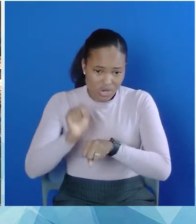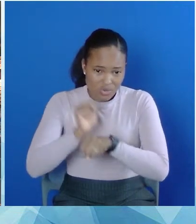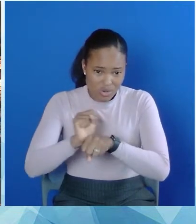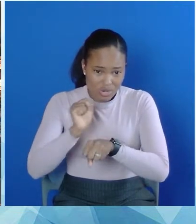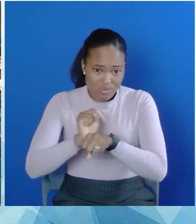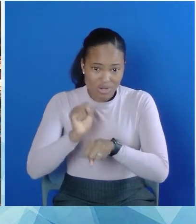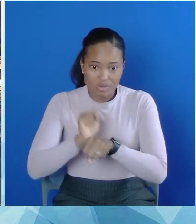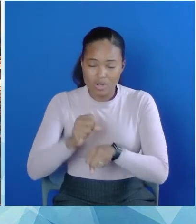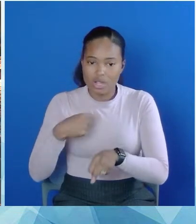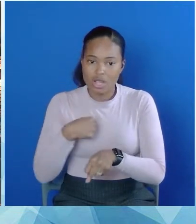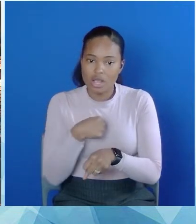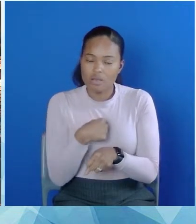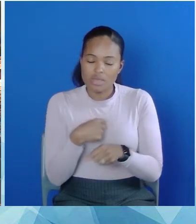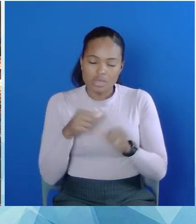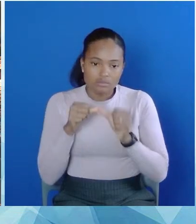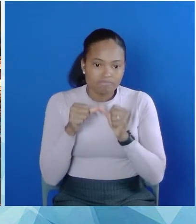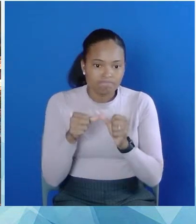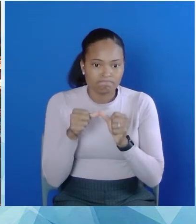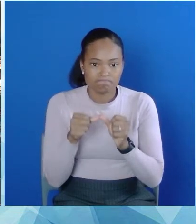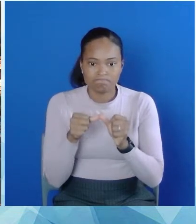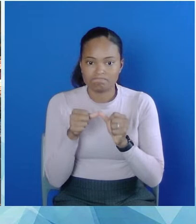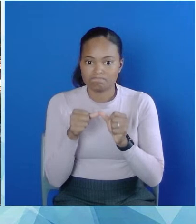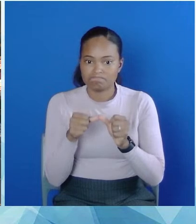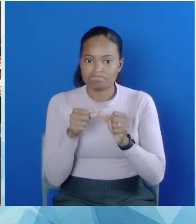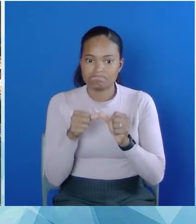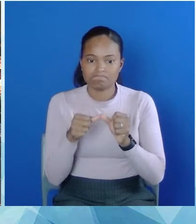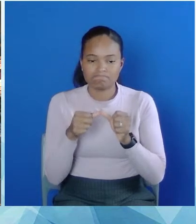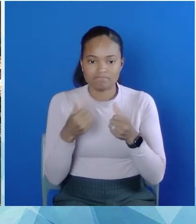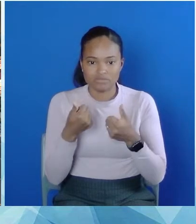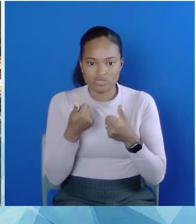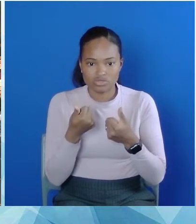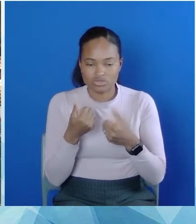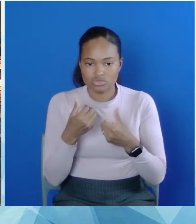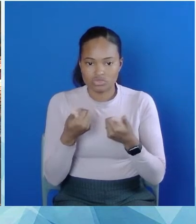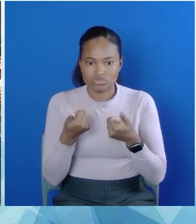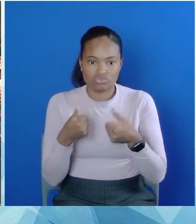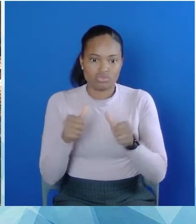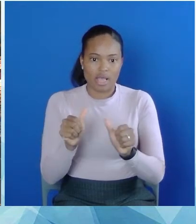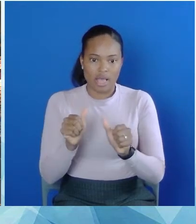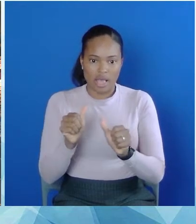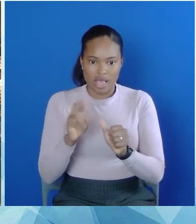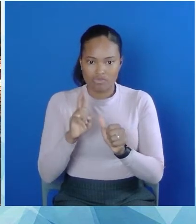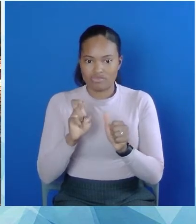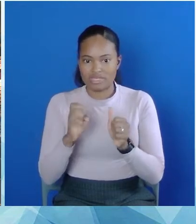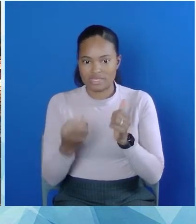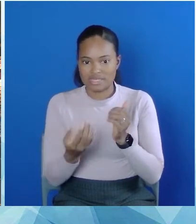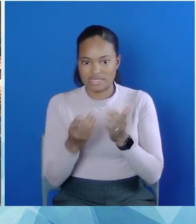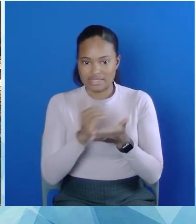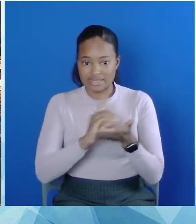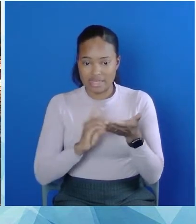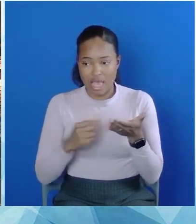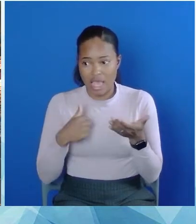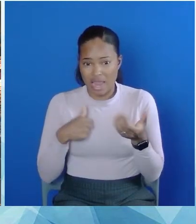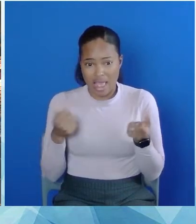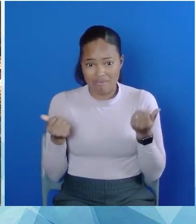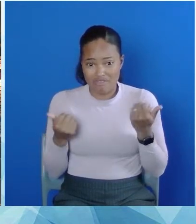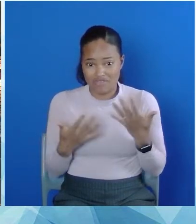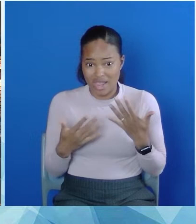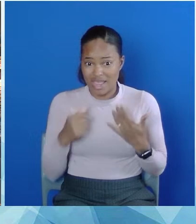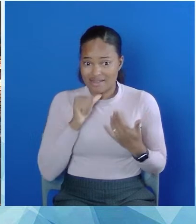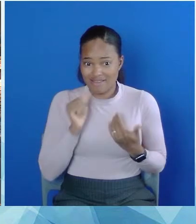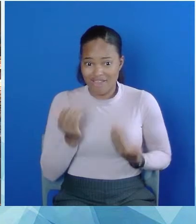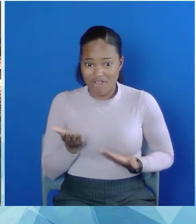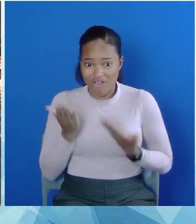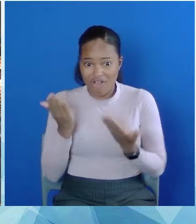tirelessly put into the redesign. And I am fearful that in not offering this contract and getting rid of